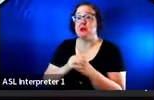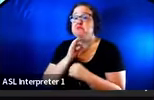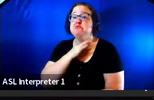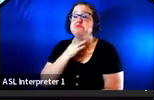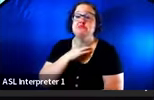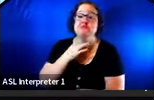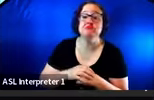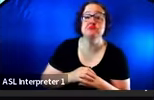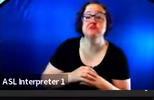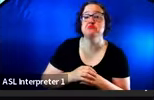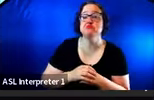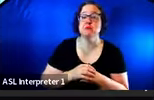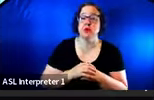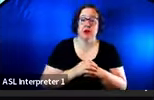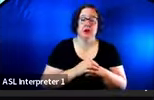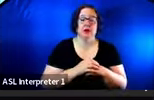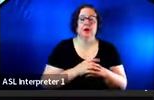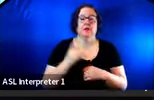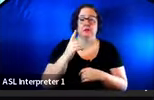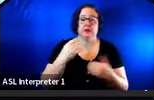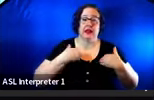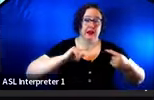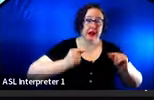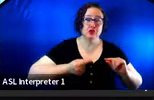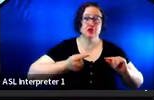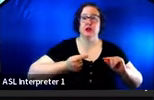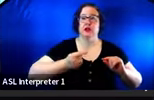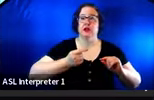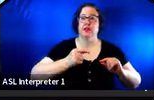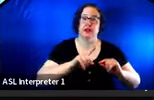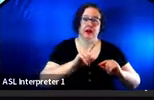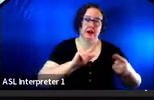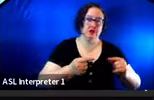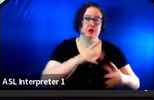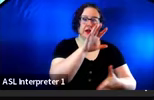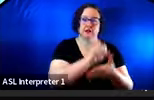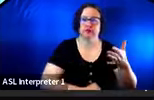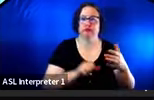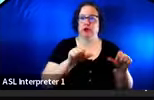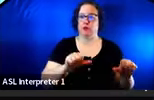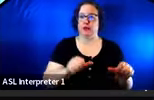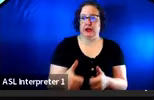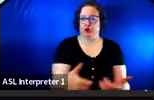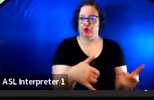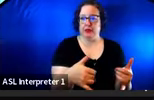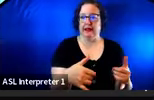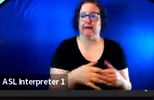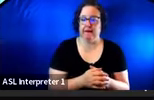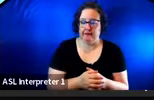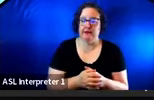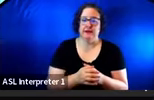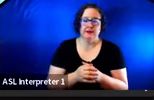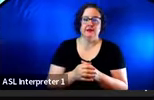injury or condition has really taken that away from them. We want to identify who that person is and get them in the AbleGamers ticketing